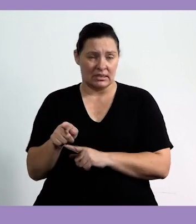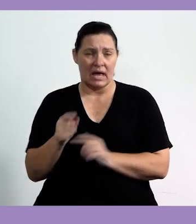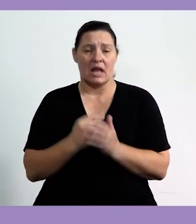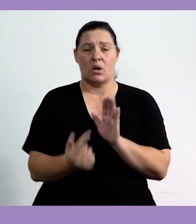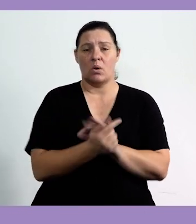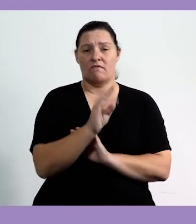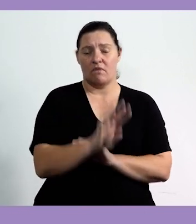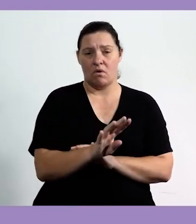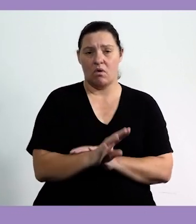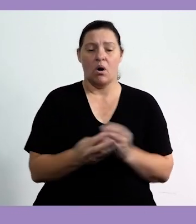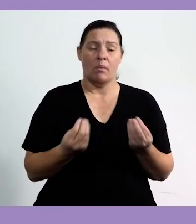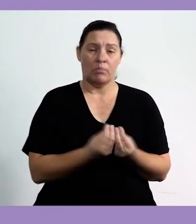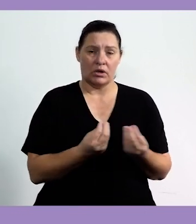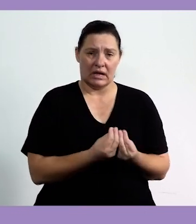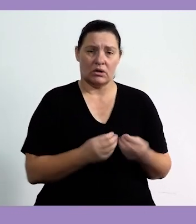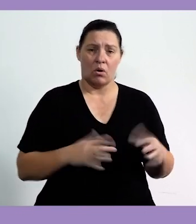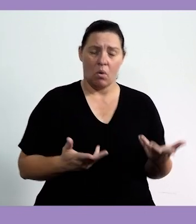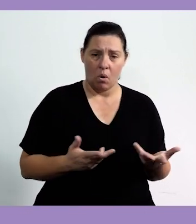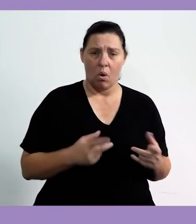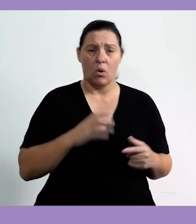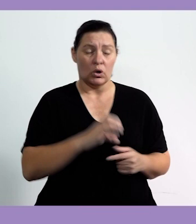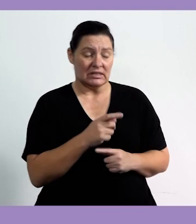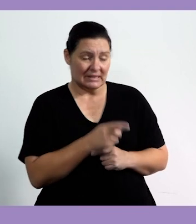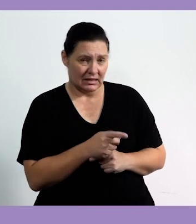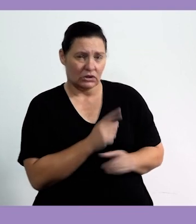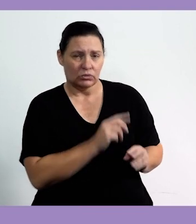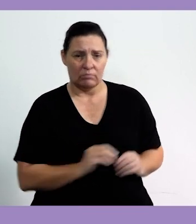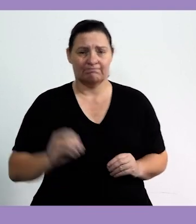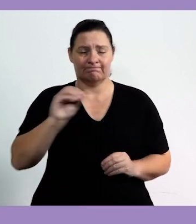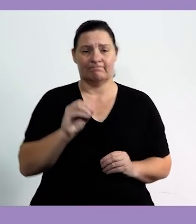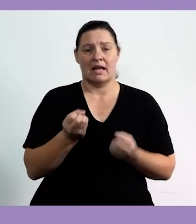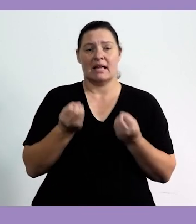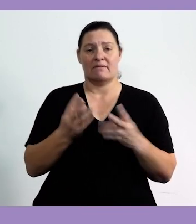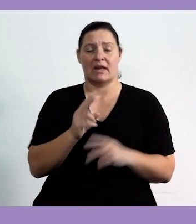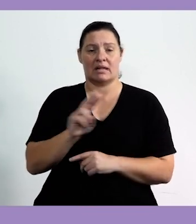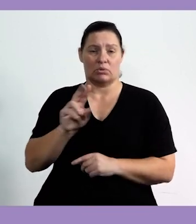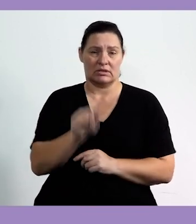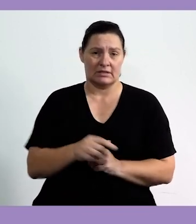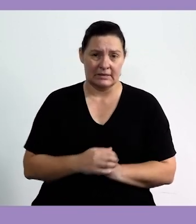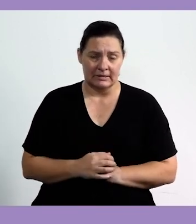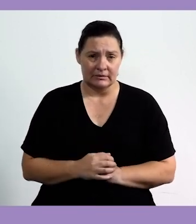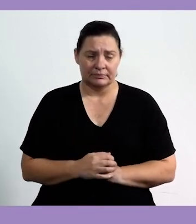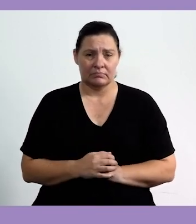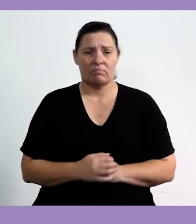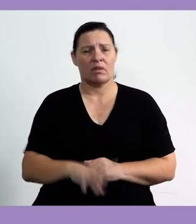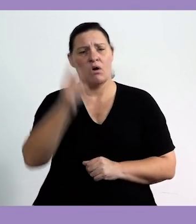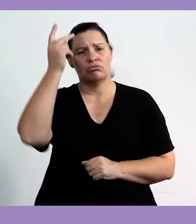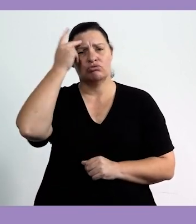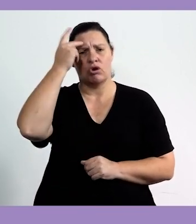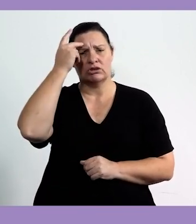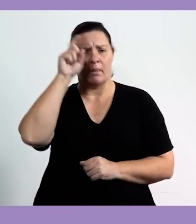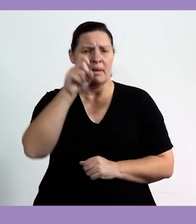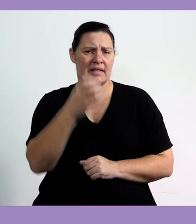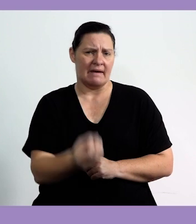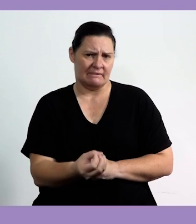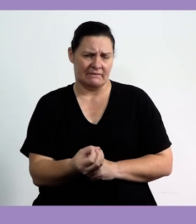law number 4, raising a product or quotient to a given exponent. Let's look at the knowledge that